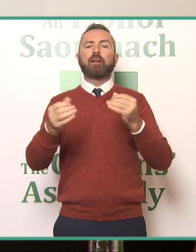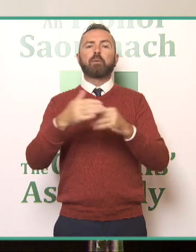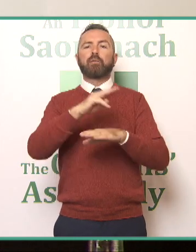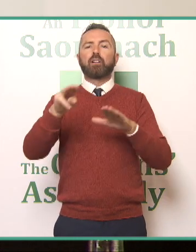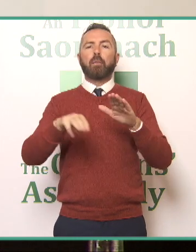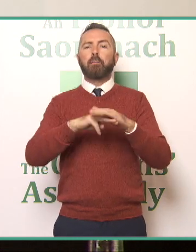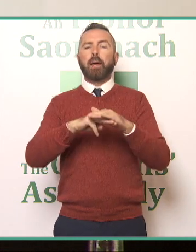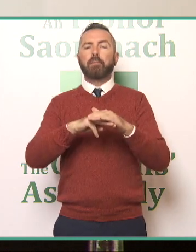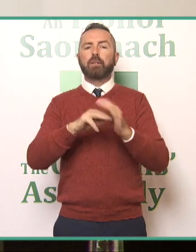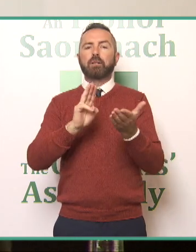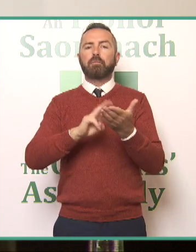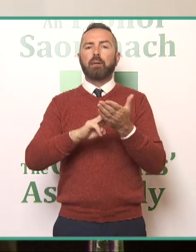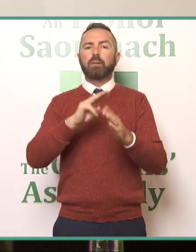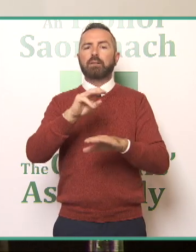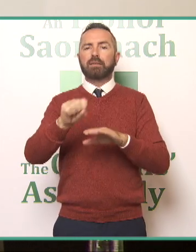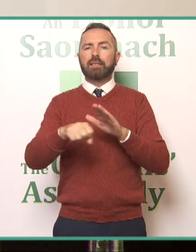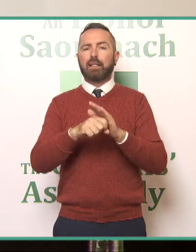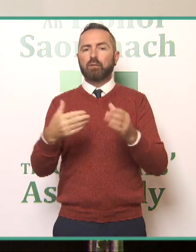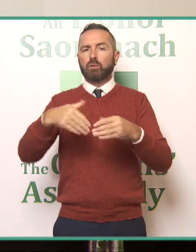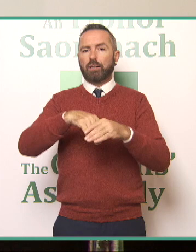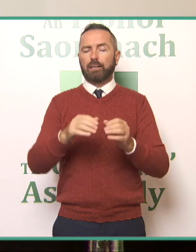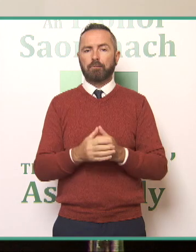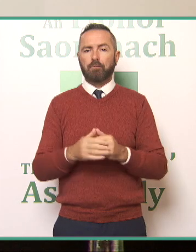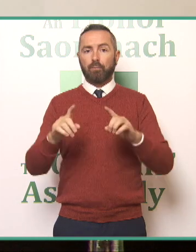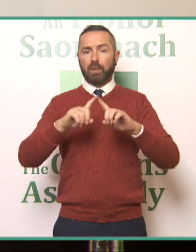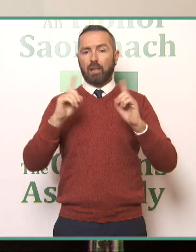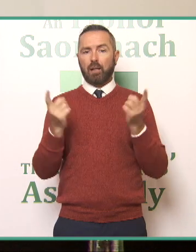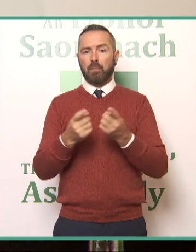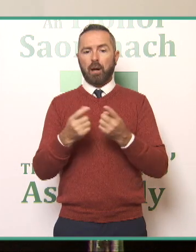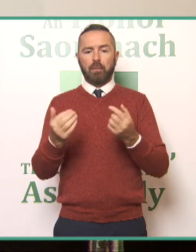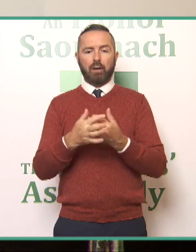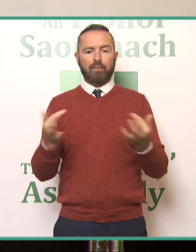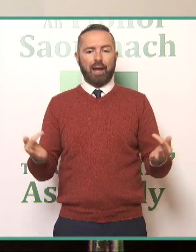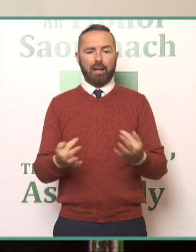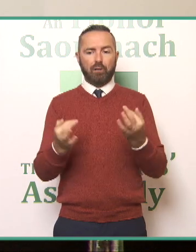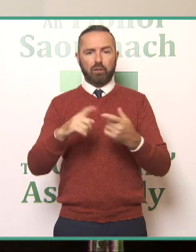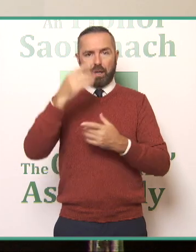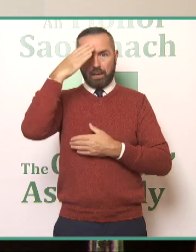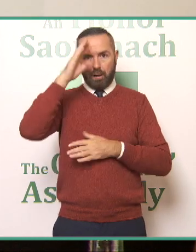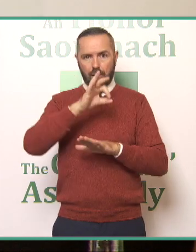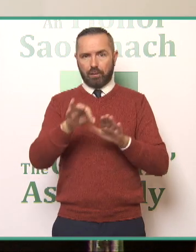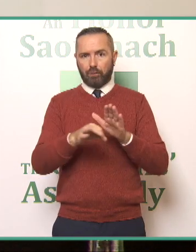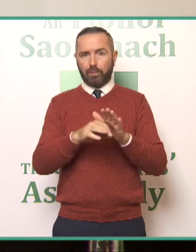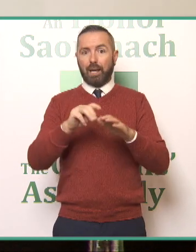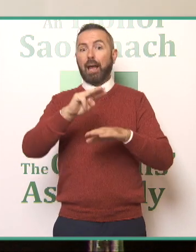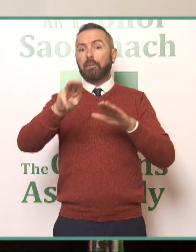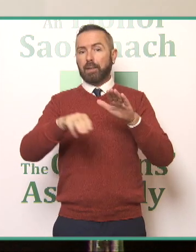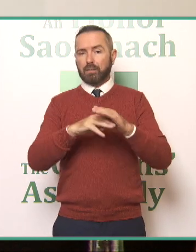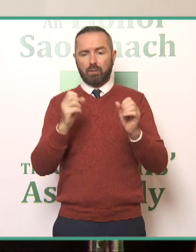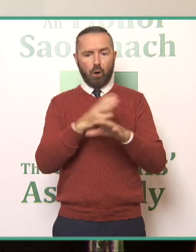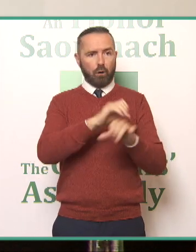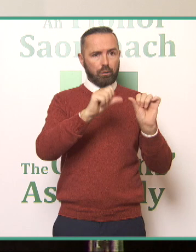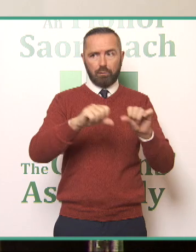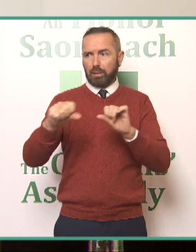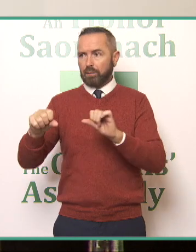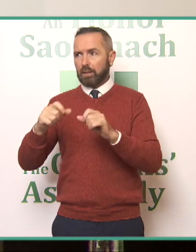it in their CAP strategic plans. The Department of Agriculture and the Irish Government and the Ministers have agreed that the locally